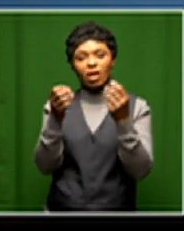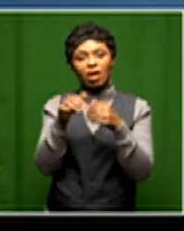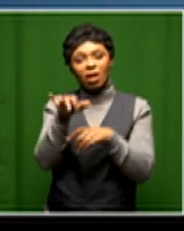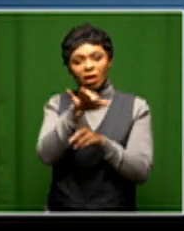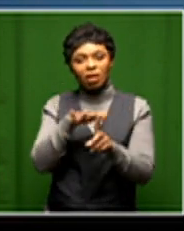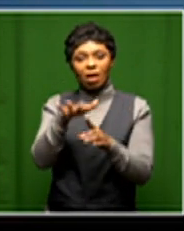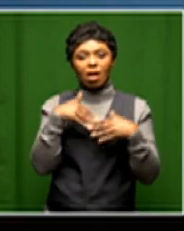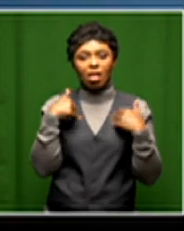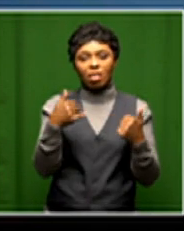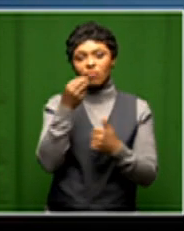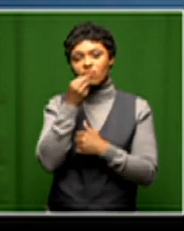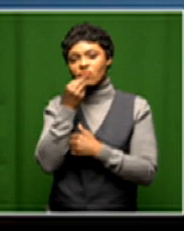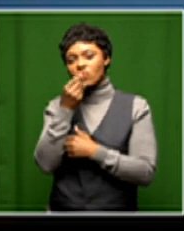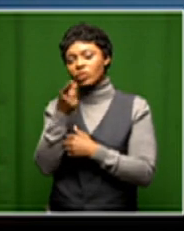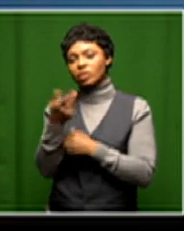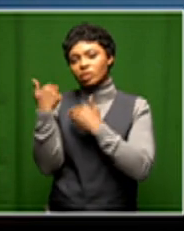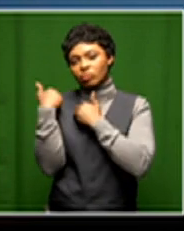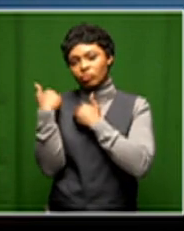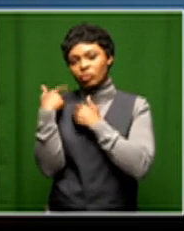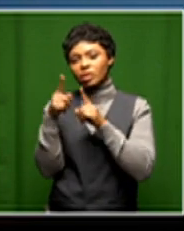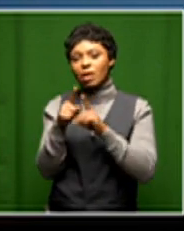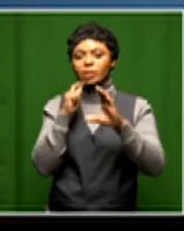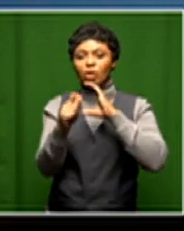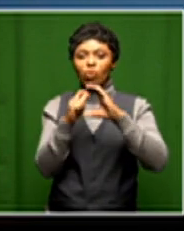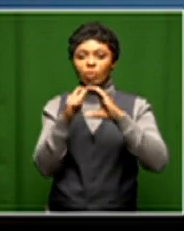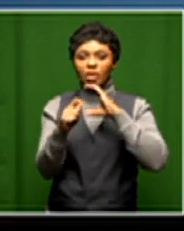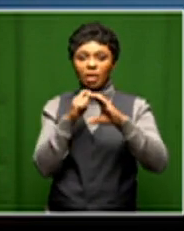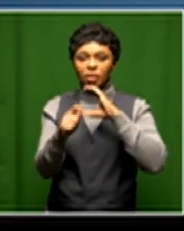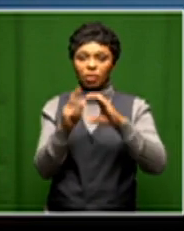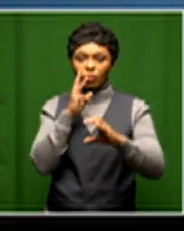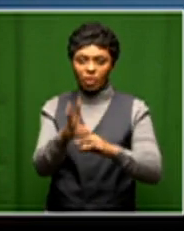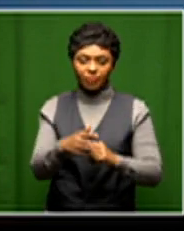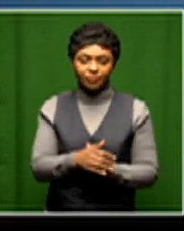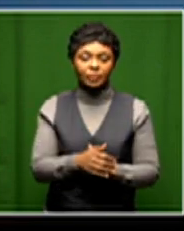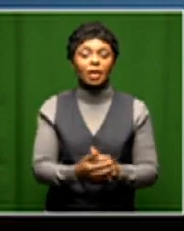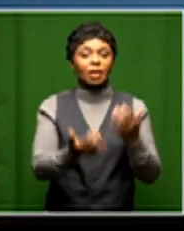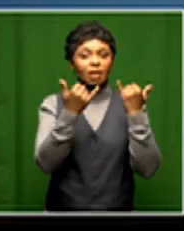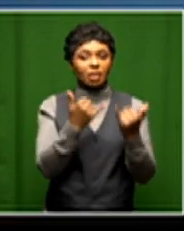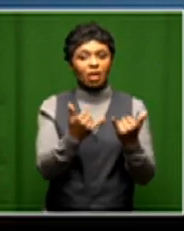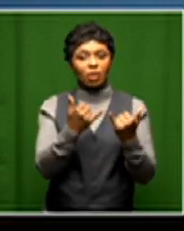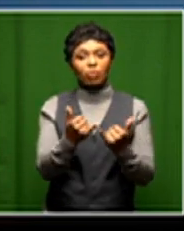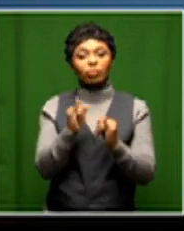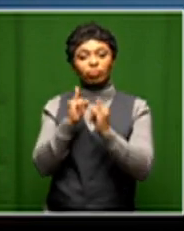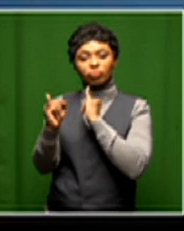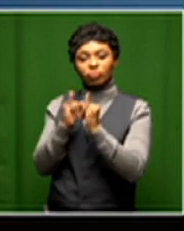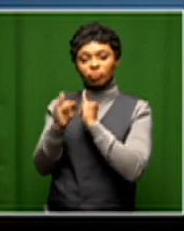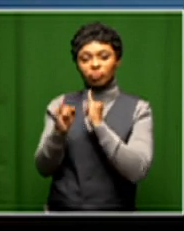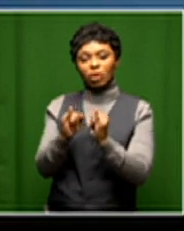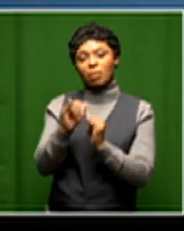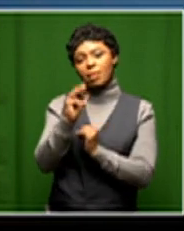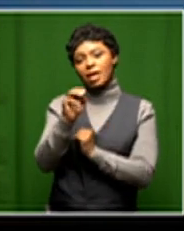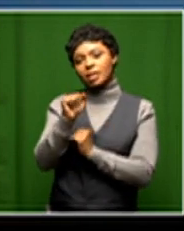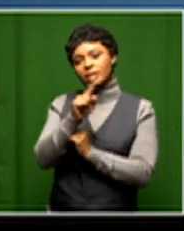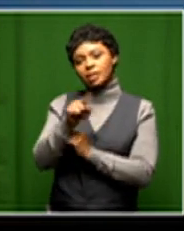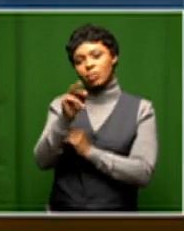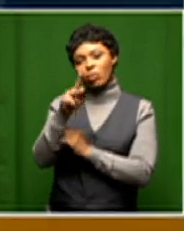food, security and telecommunications. For more on this sustainable development agenda through space science, we have got him with us.